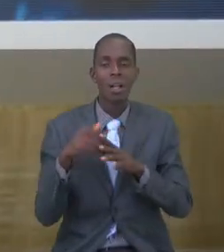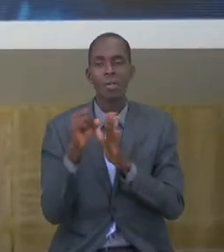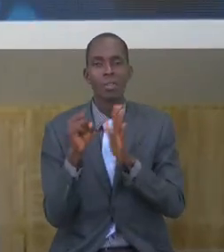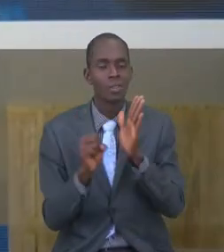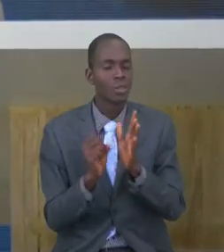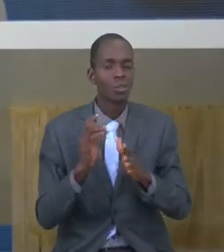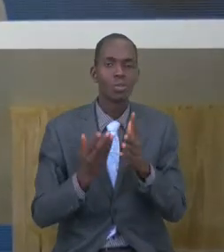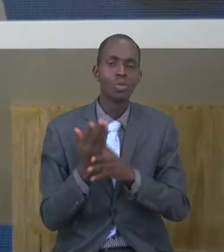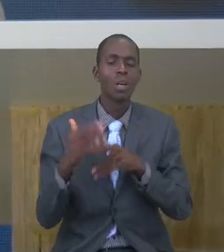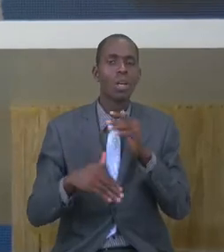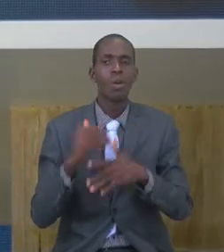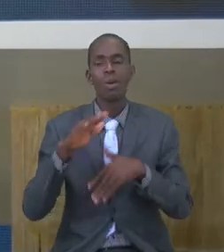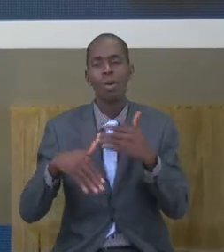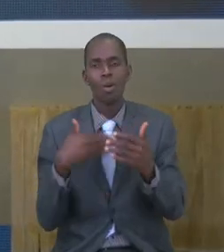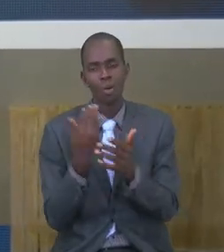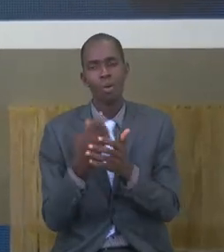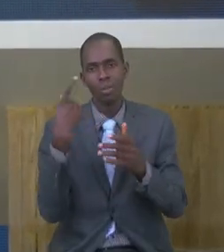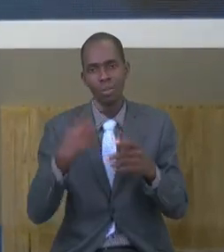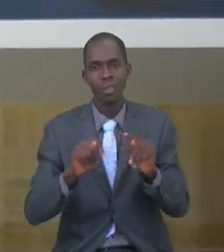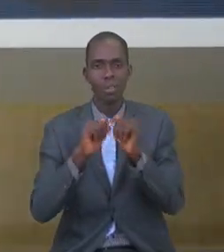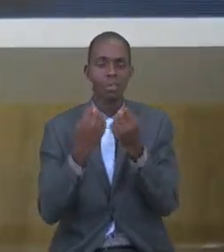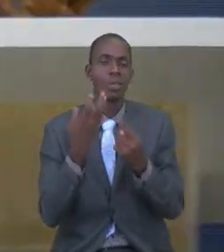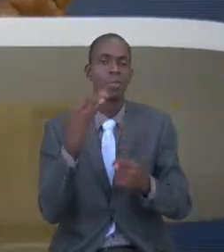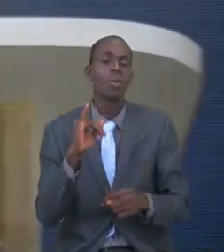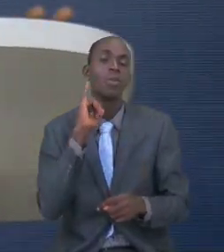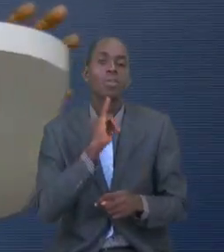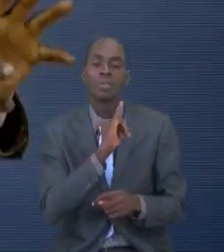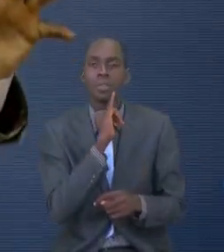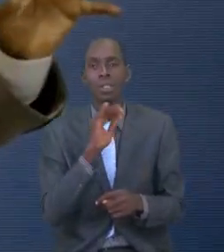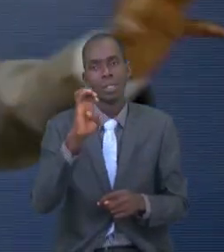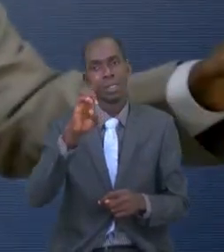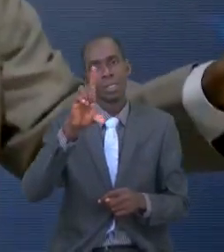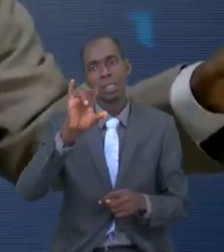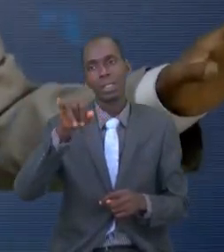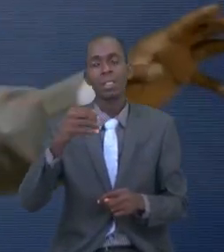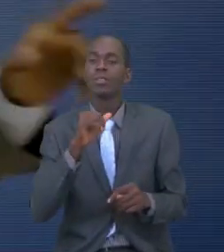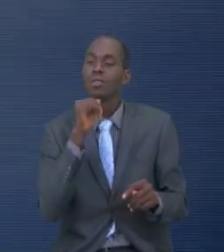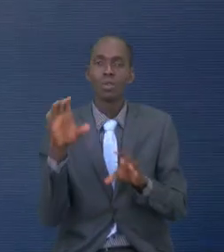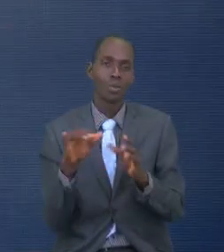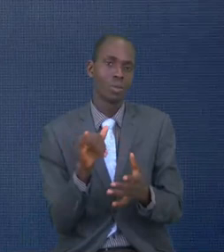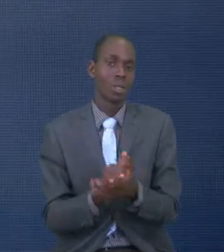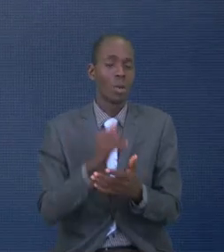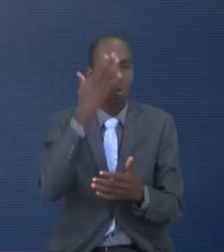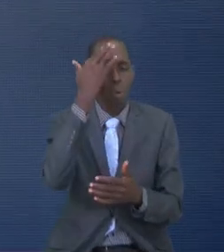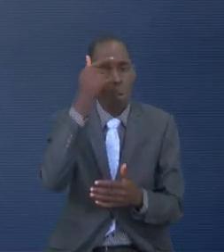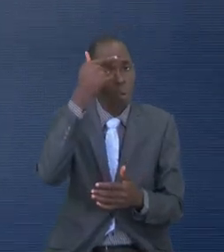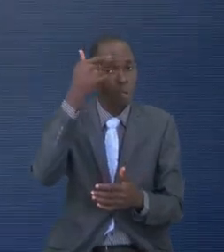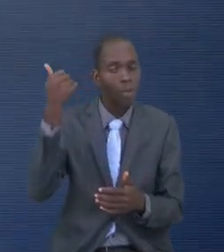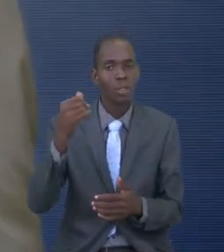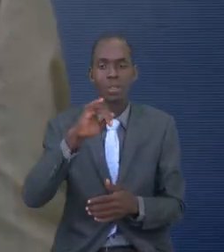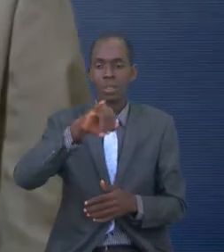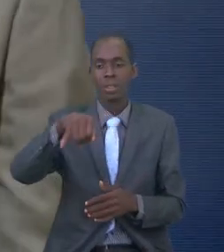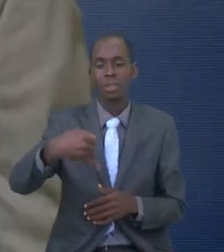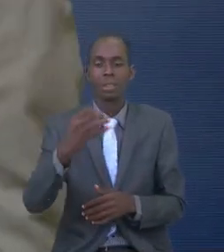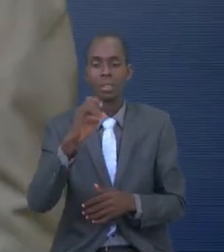all through the nation of Israel. But he didn't do that, because Jezebel had spoken. That made